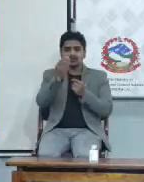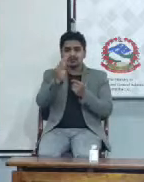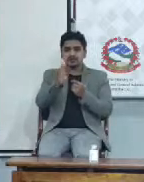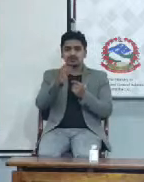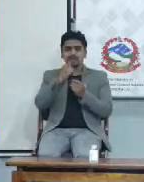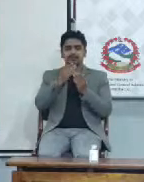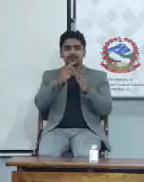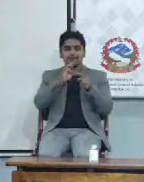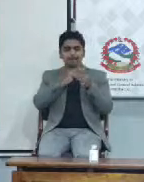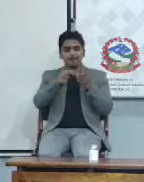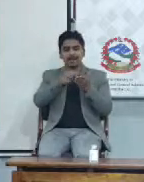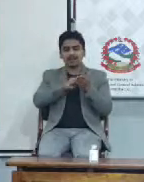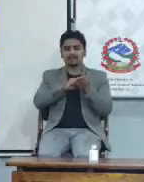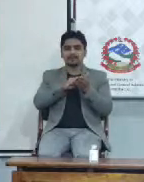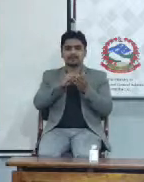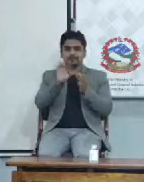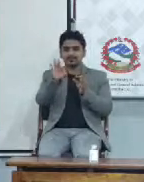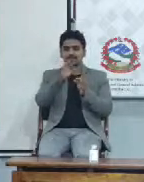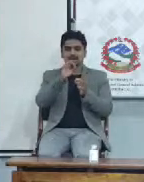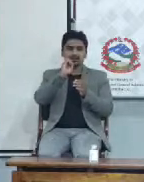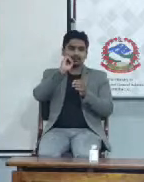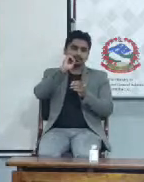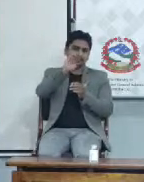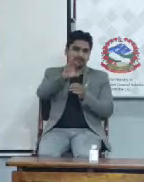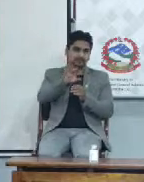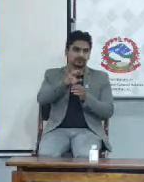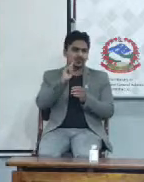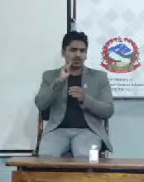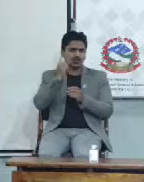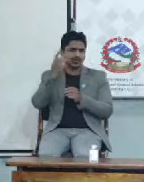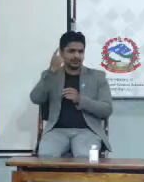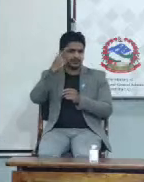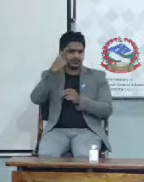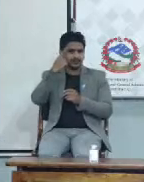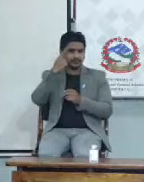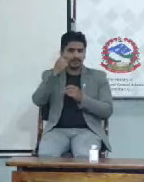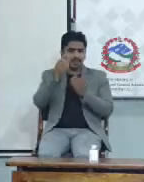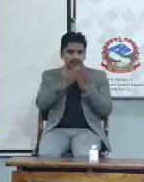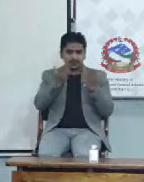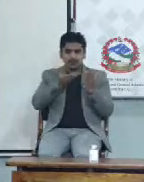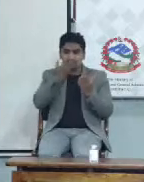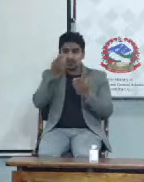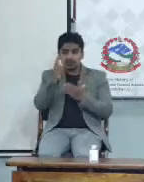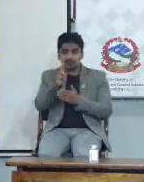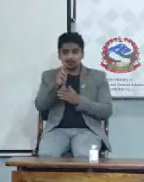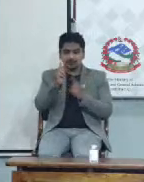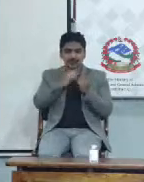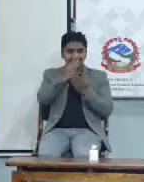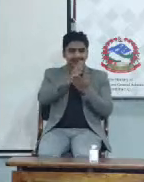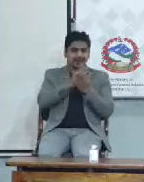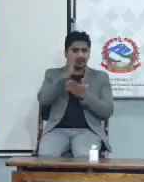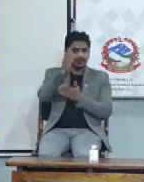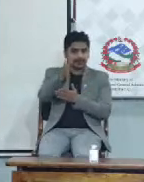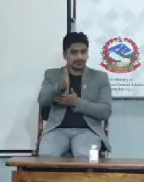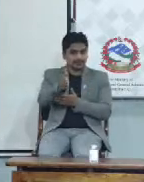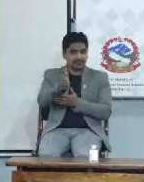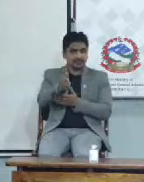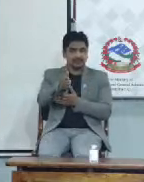reading newspaper or news articles, you are listening something and your friend is listening, understanding different thing.